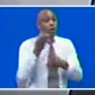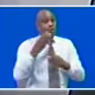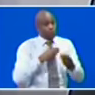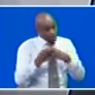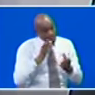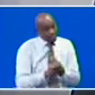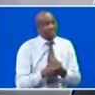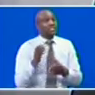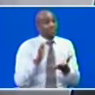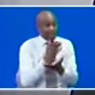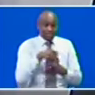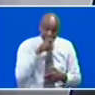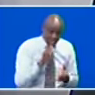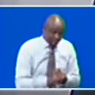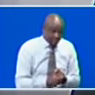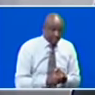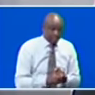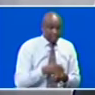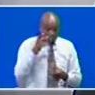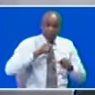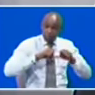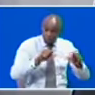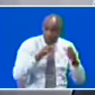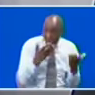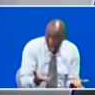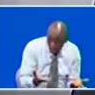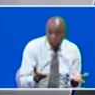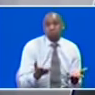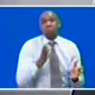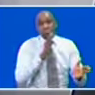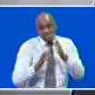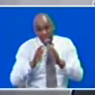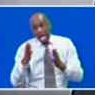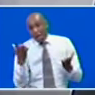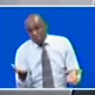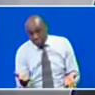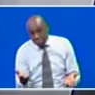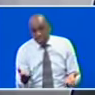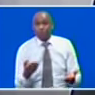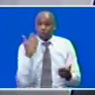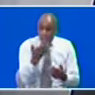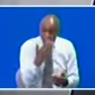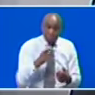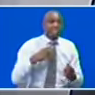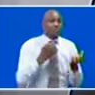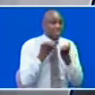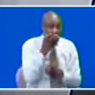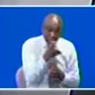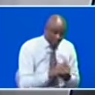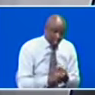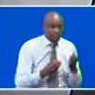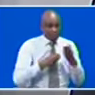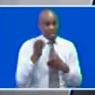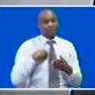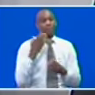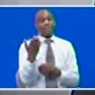to move forward. And actually, they're already moving forward in terms of preparations for the documents that are required for procurement of the